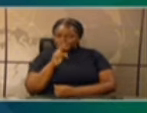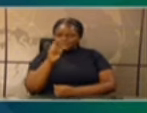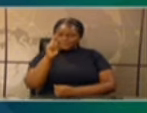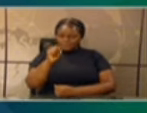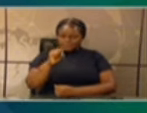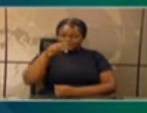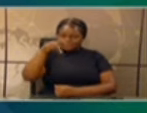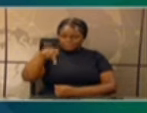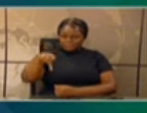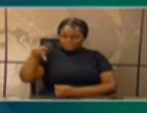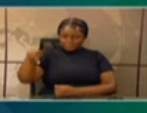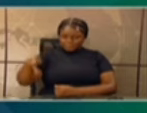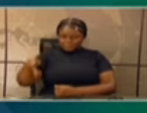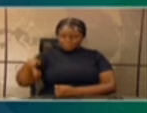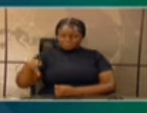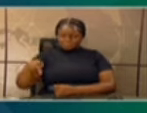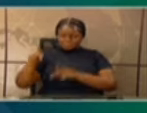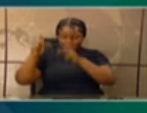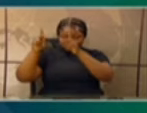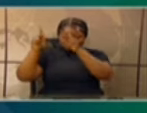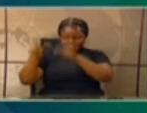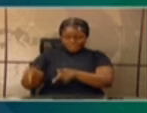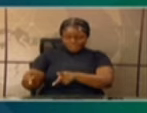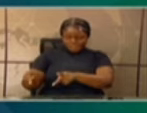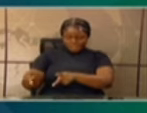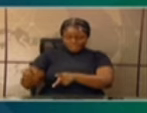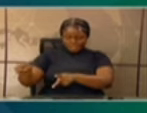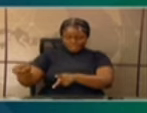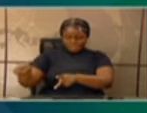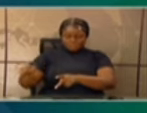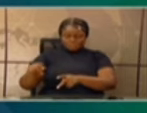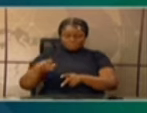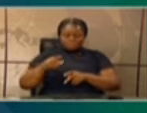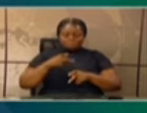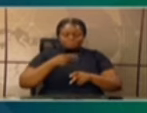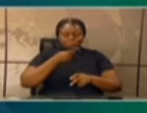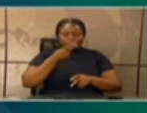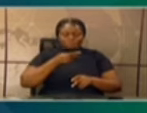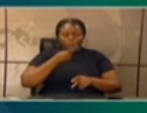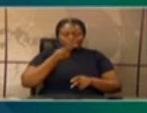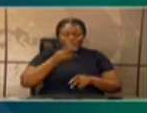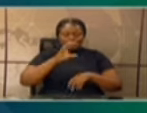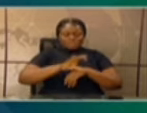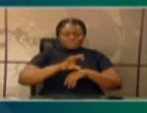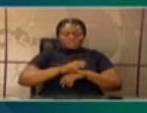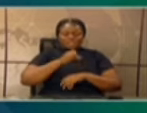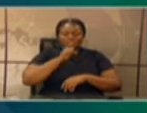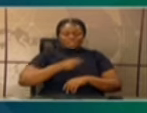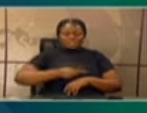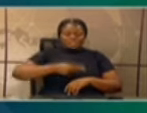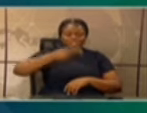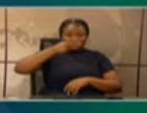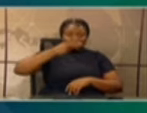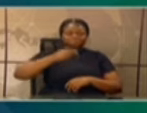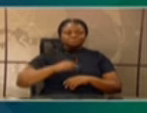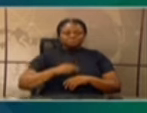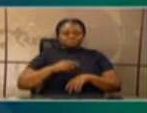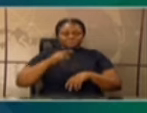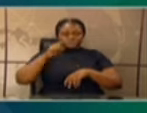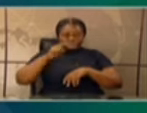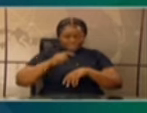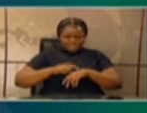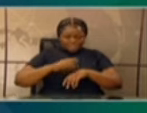MPP. Ni. Oh, yeah, Pentecost. Asor penny. Pentecost elder. Now, things say do time I say Pentecost.